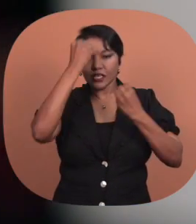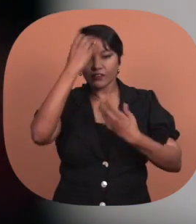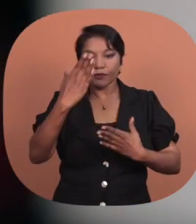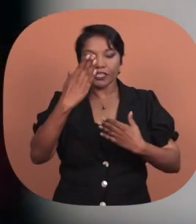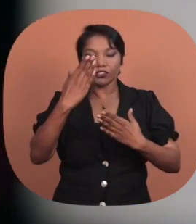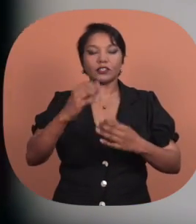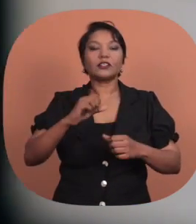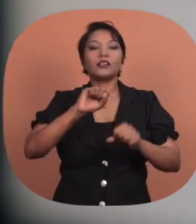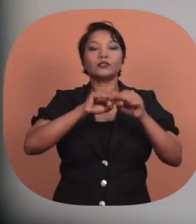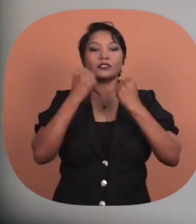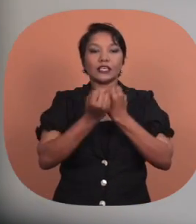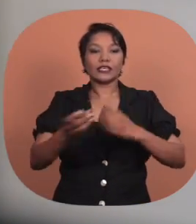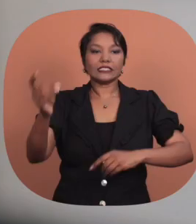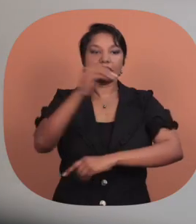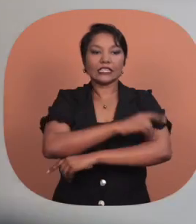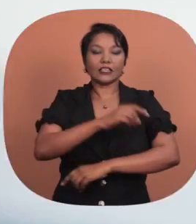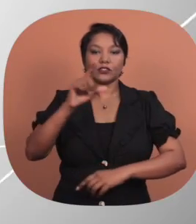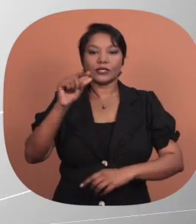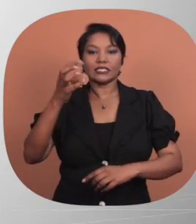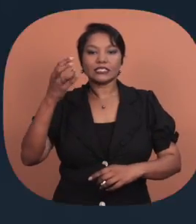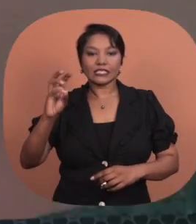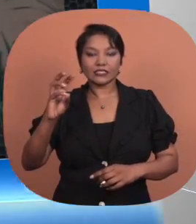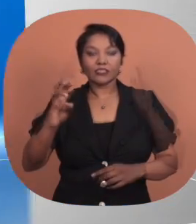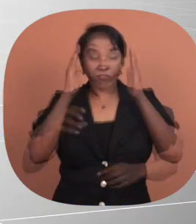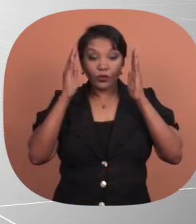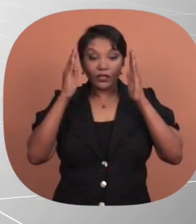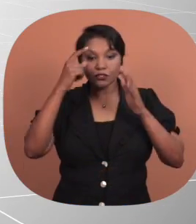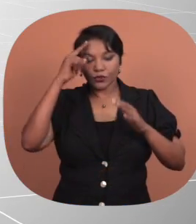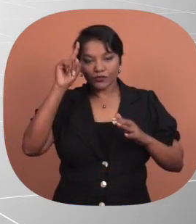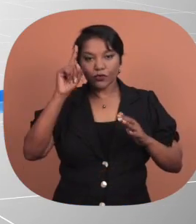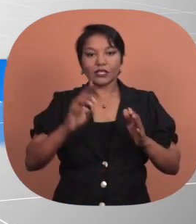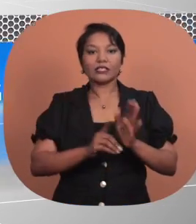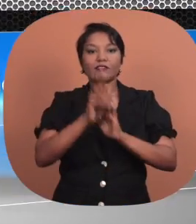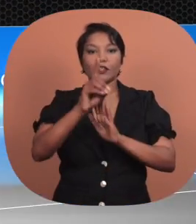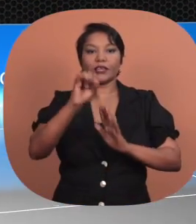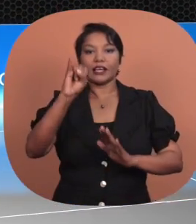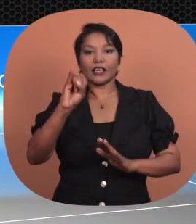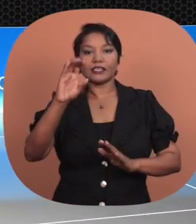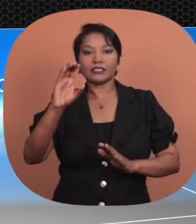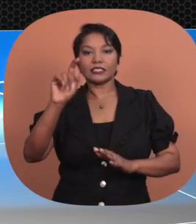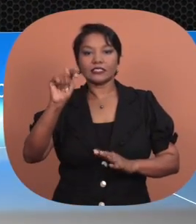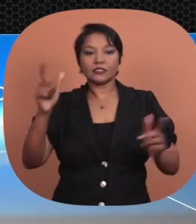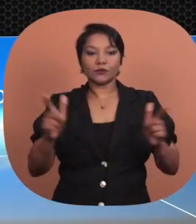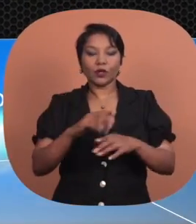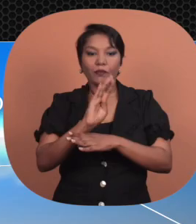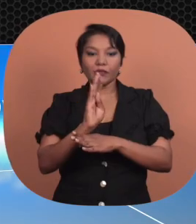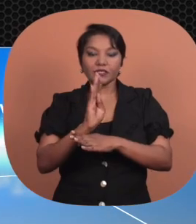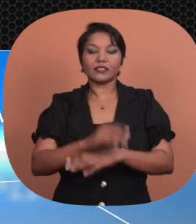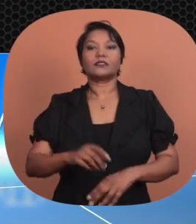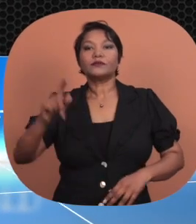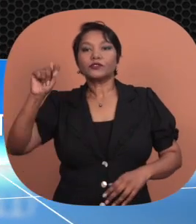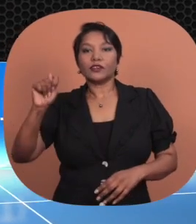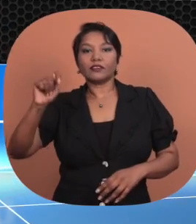on ICT entrepreneurship. One of the featured speakers was Mr. Trevor Libert, CEO of the National